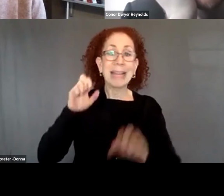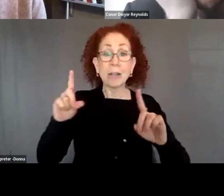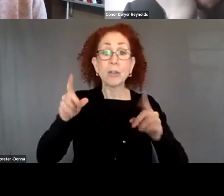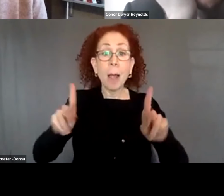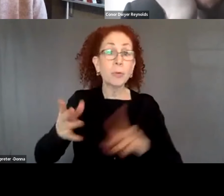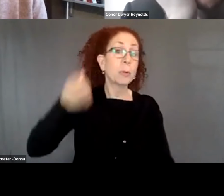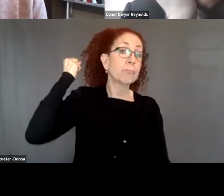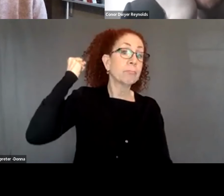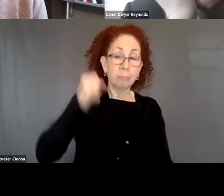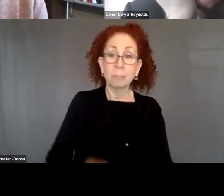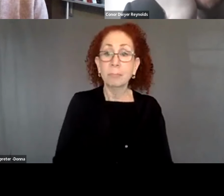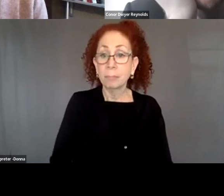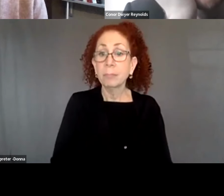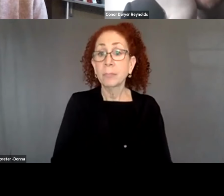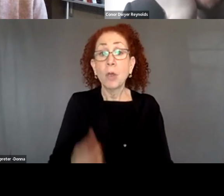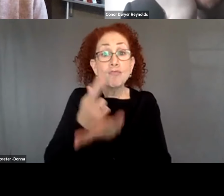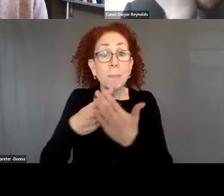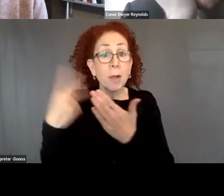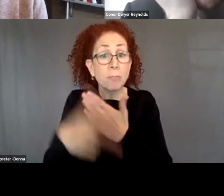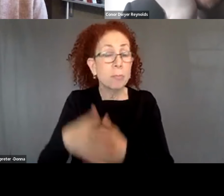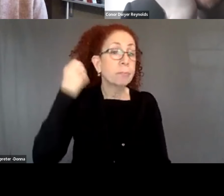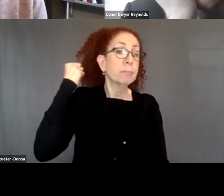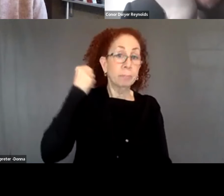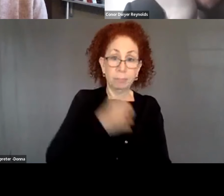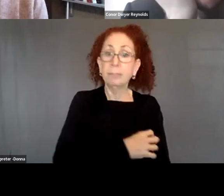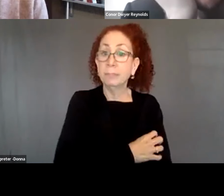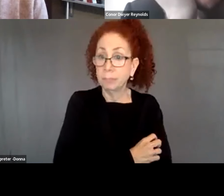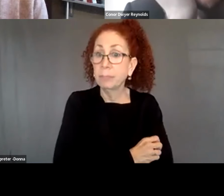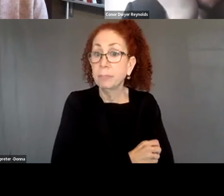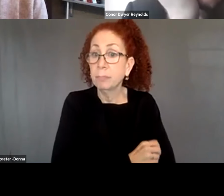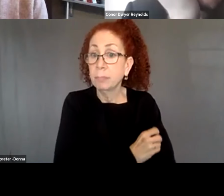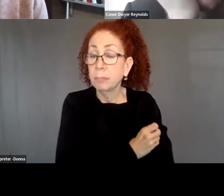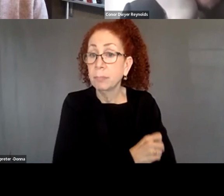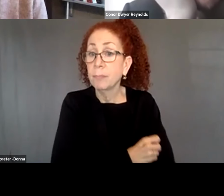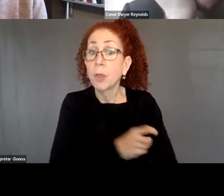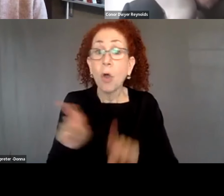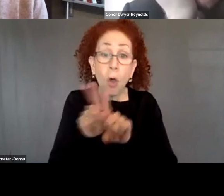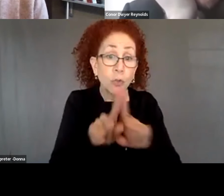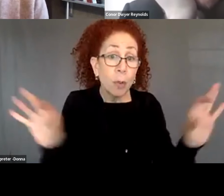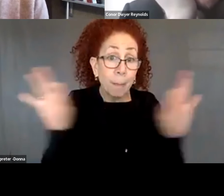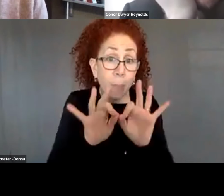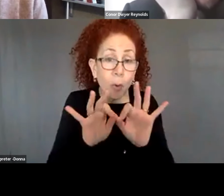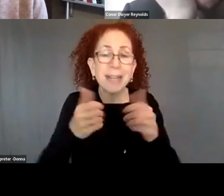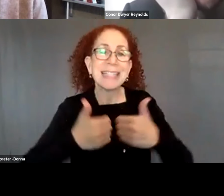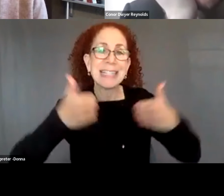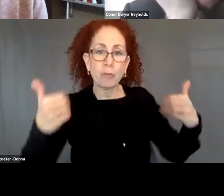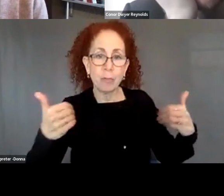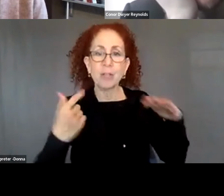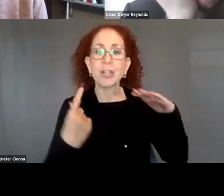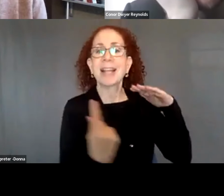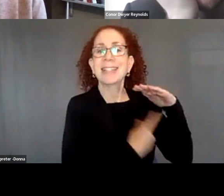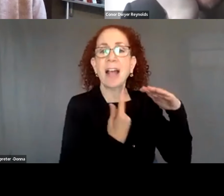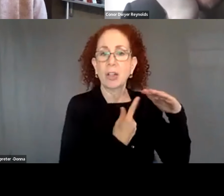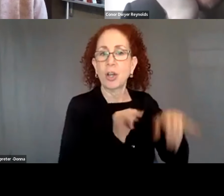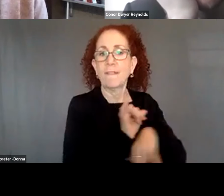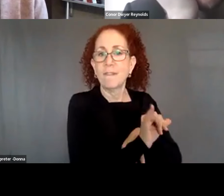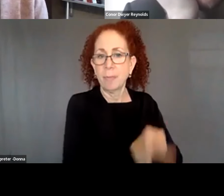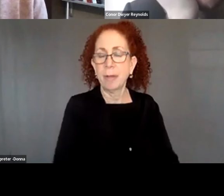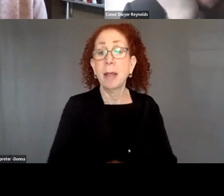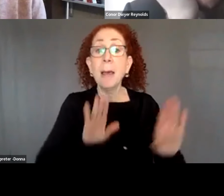opportunities, and rehabilitative programming. And also, I think importantly, segregation and solitary confinement, a